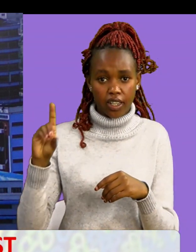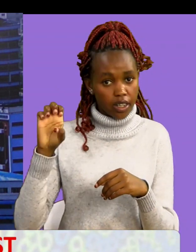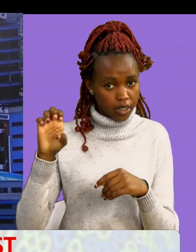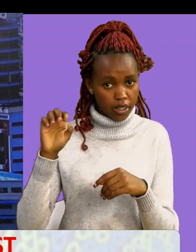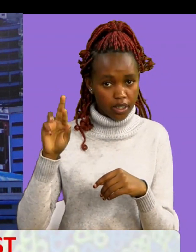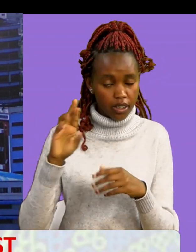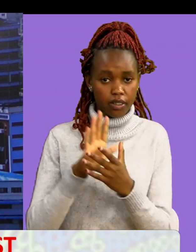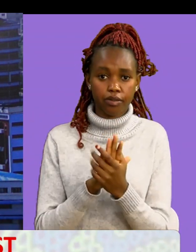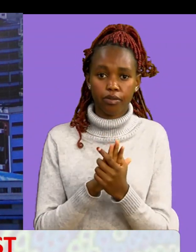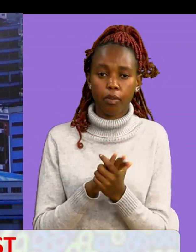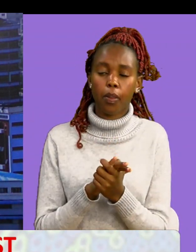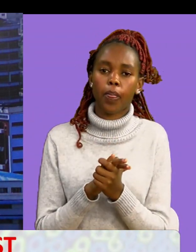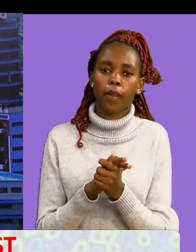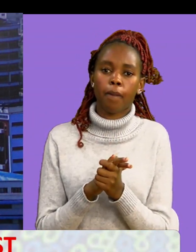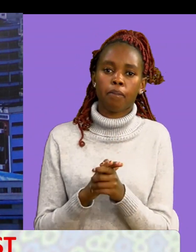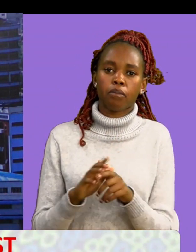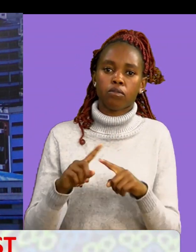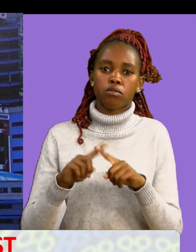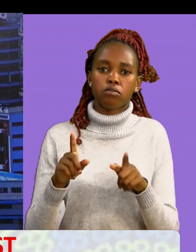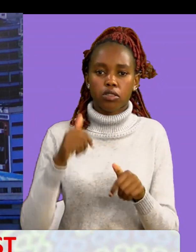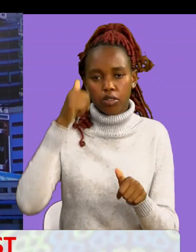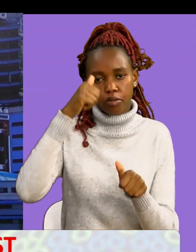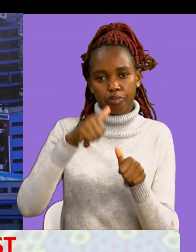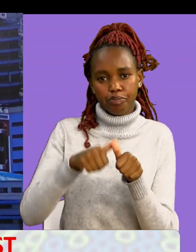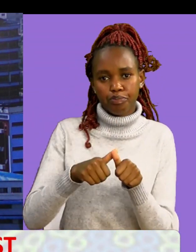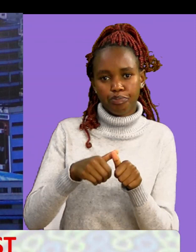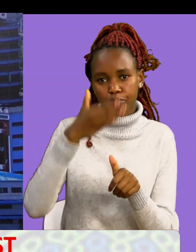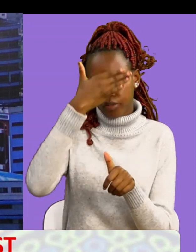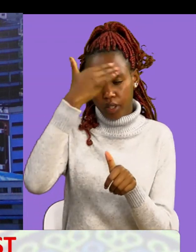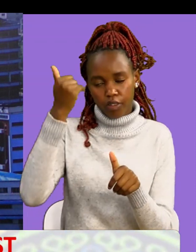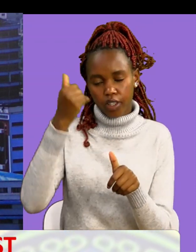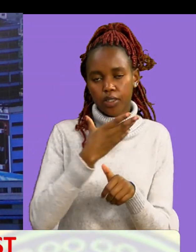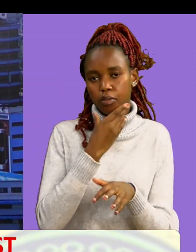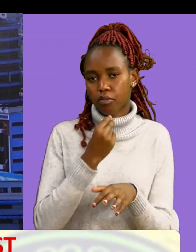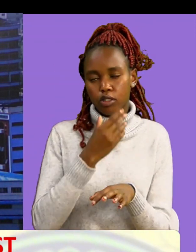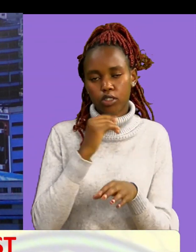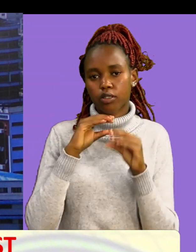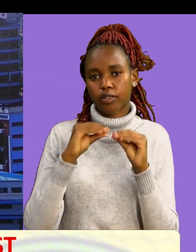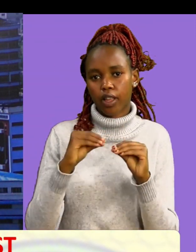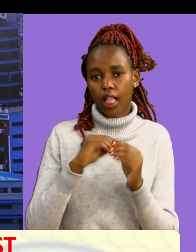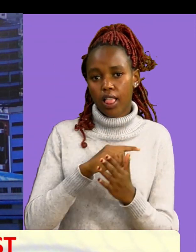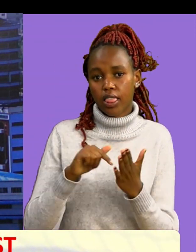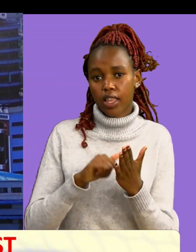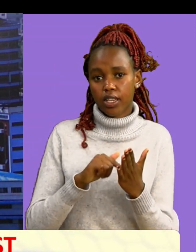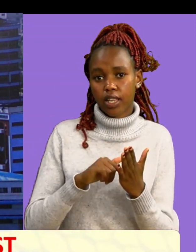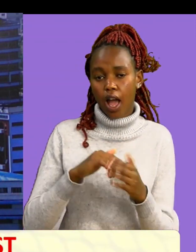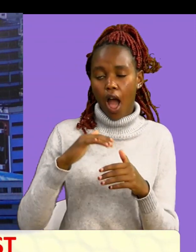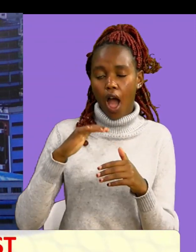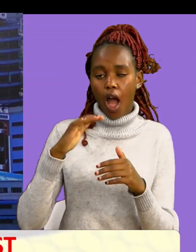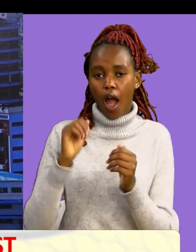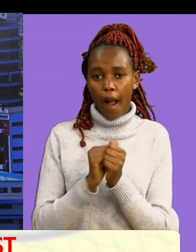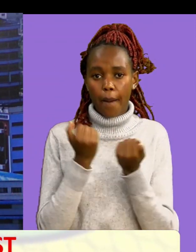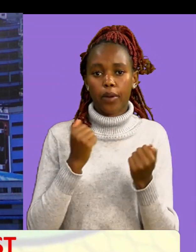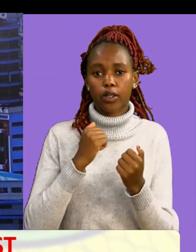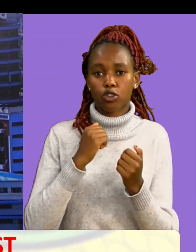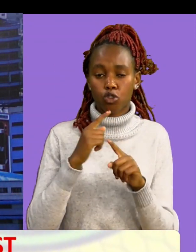are mostly the victims. But then again, pia amenikumbusha hapa tusisahau boy child, because these things are happening left, right and center. So we're going to